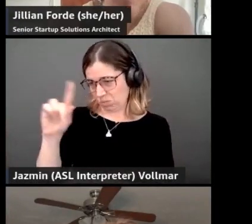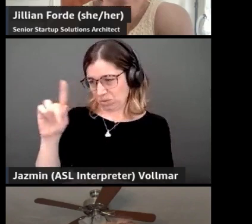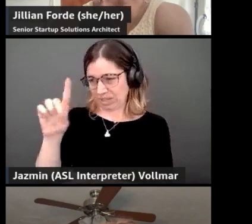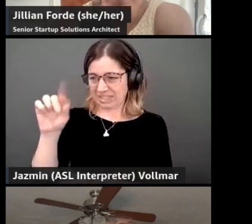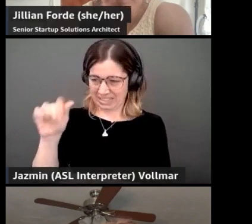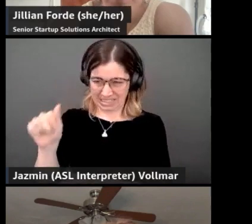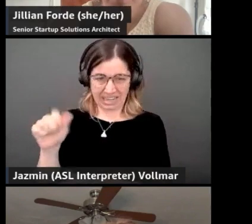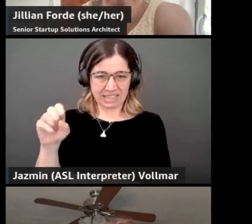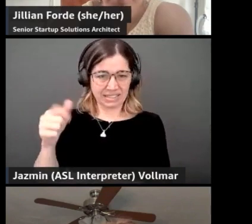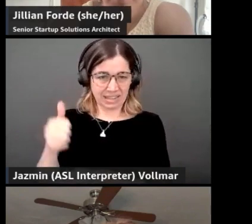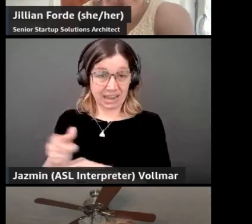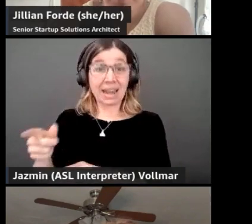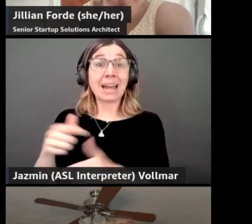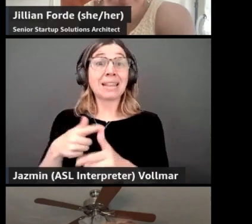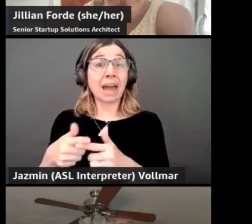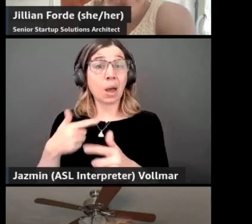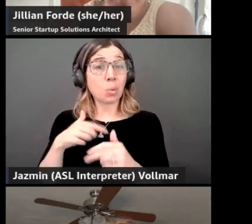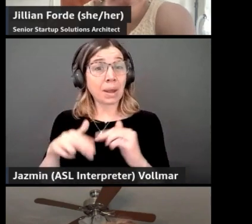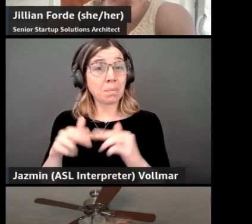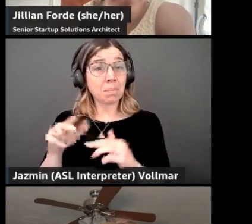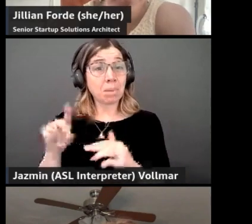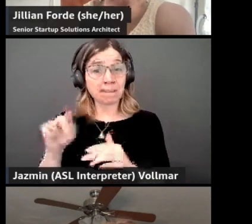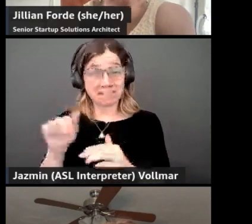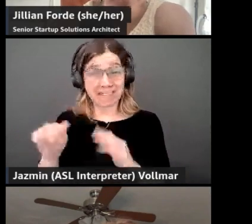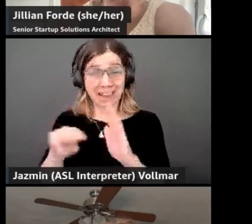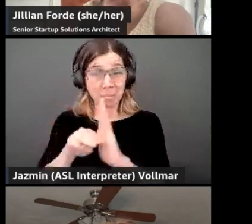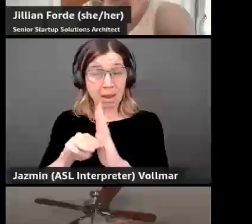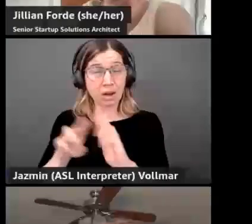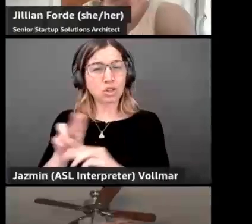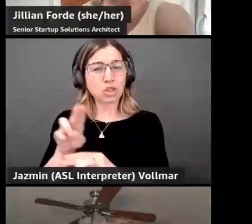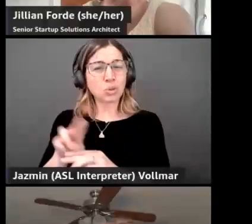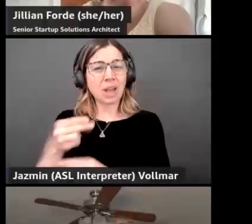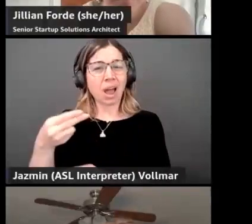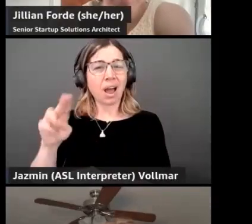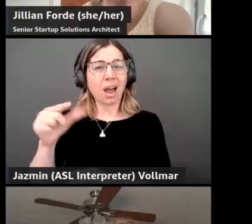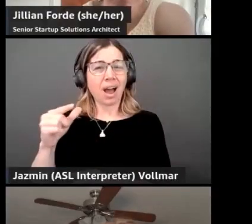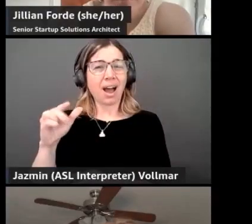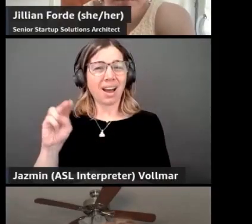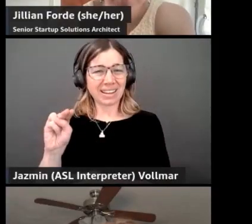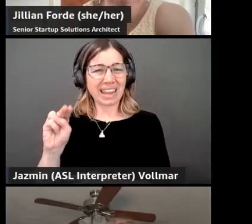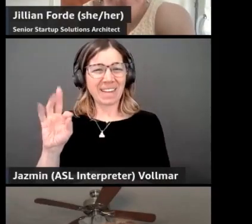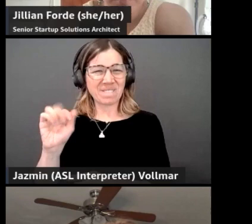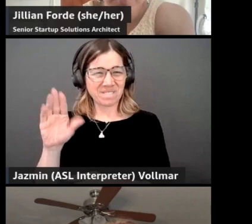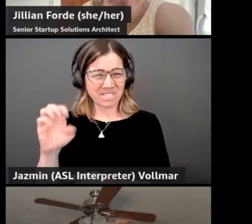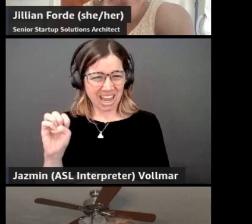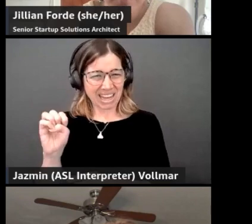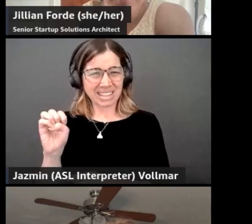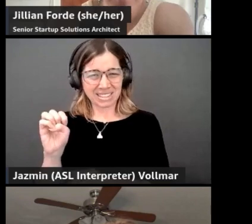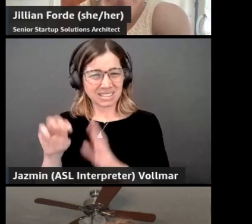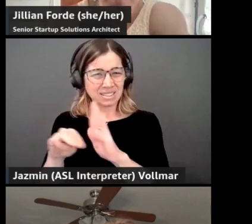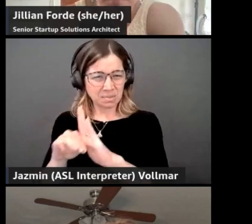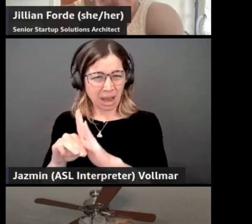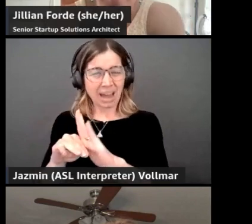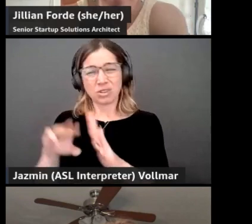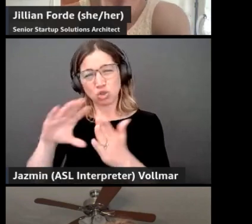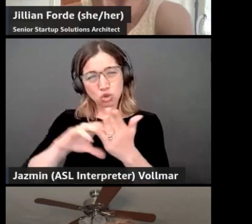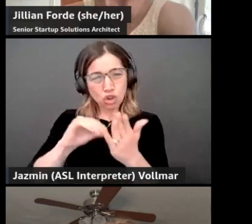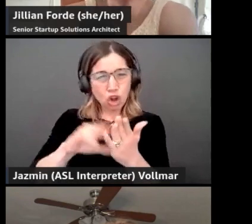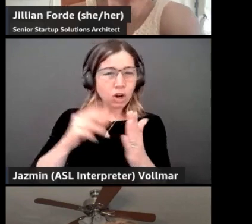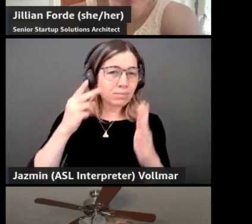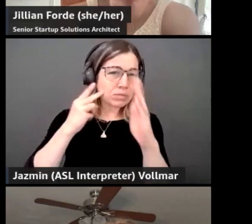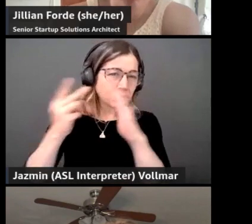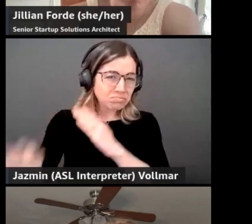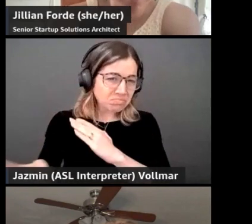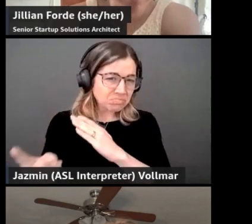built out a data model using the Hugging Face model to be able to, basically learn and make predictions over this data